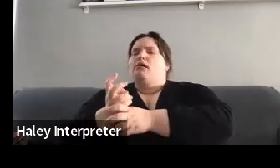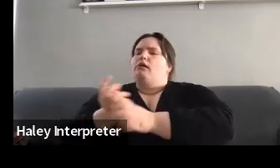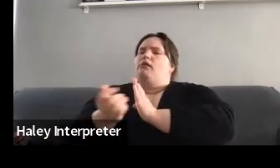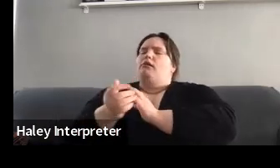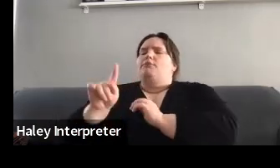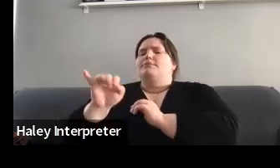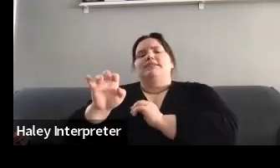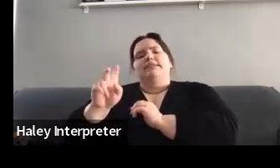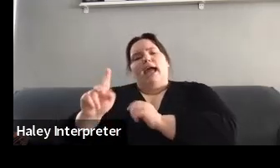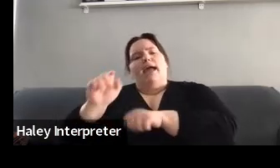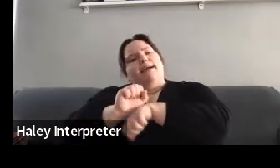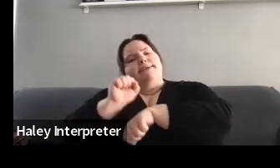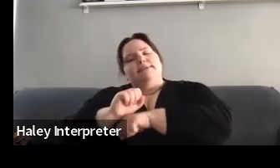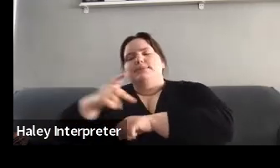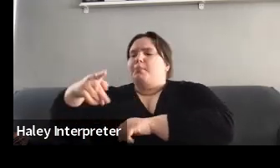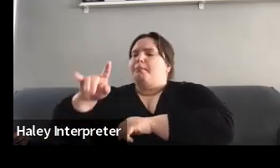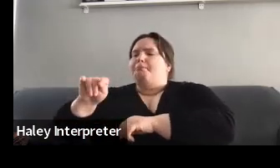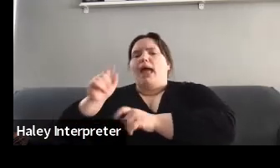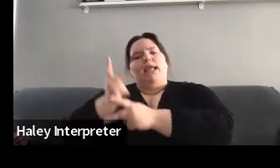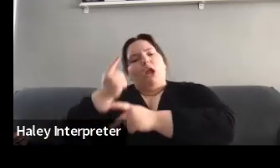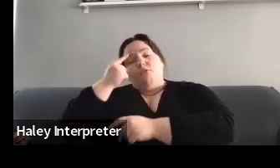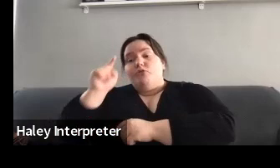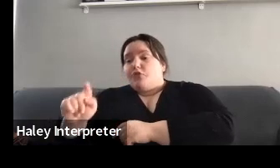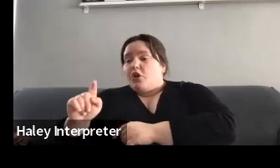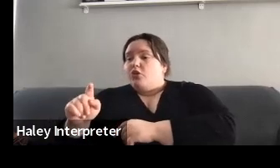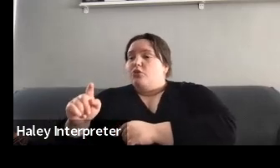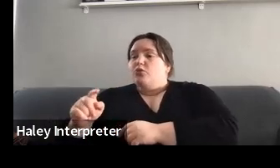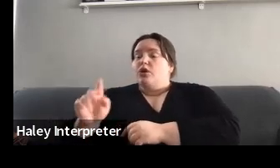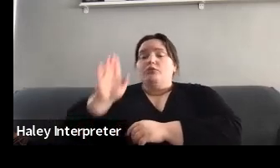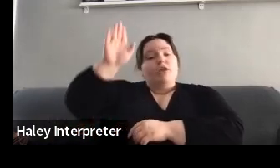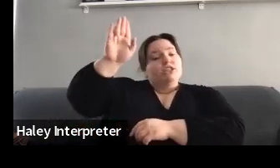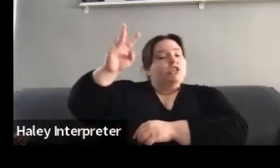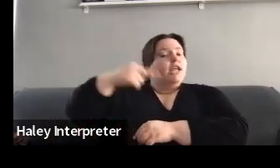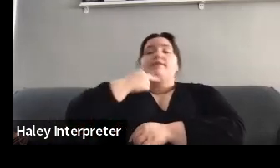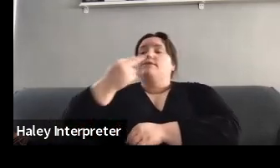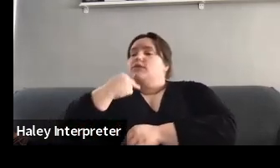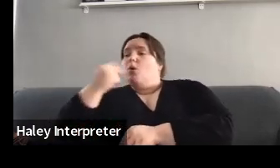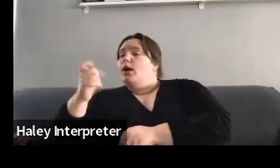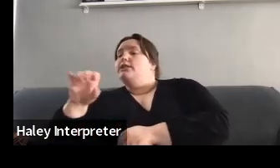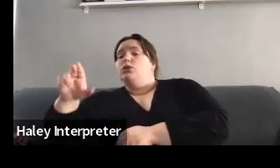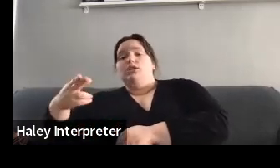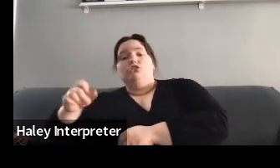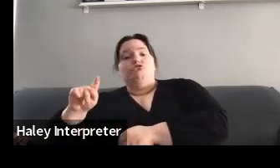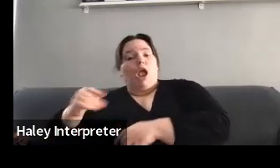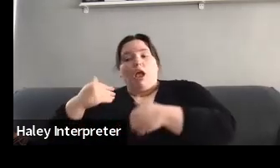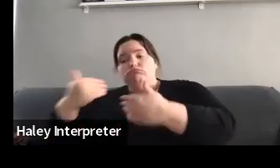you? Feel free to type in the chat, use the raise hand feature, or unmute your microphone.